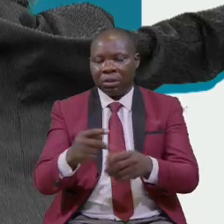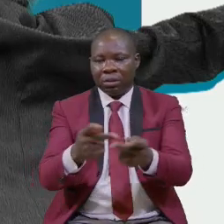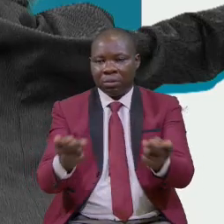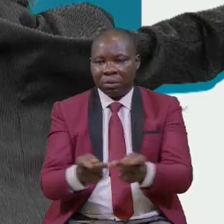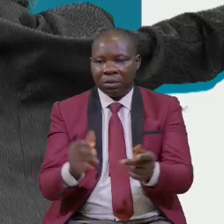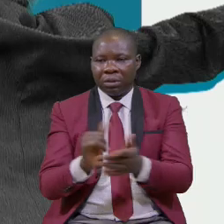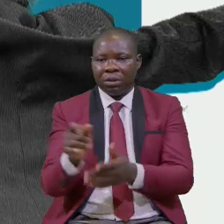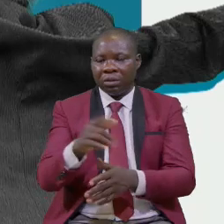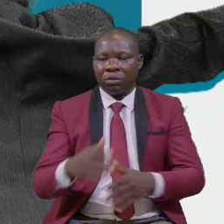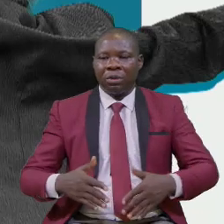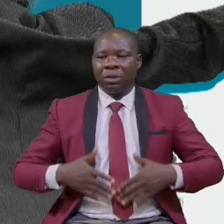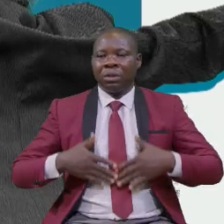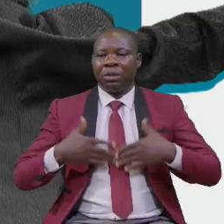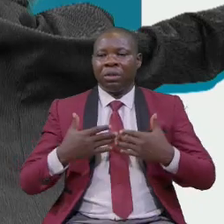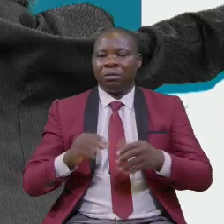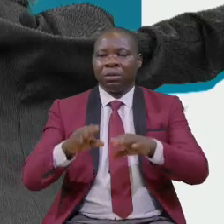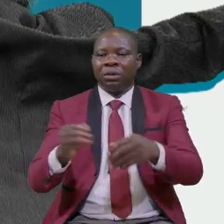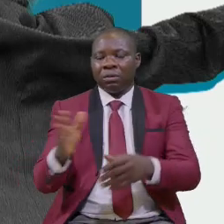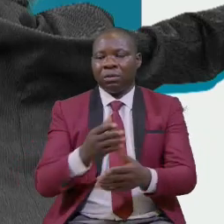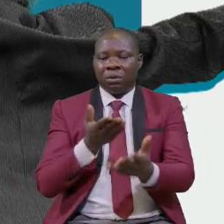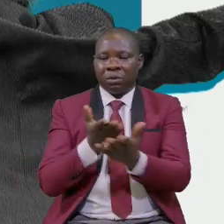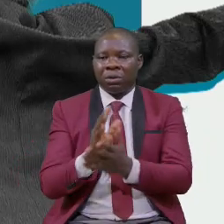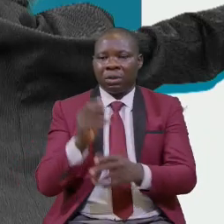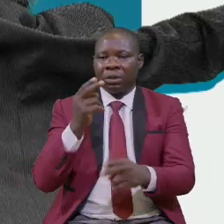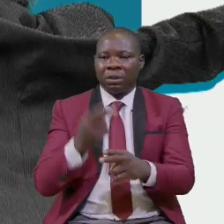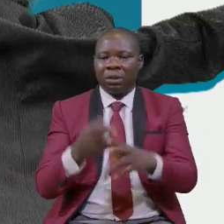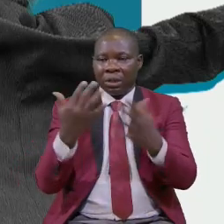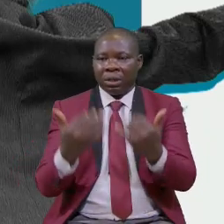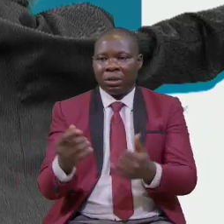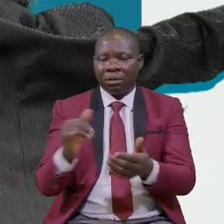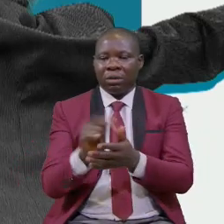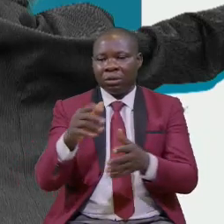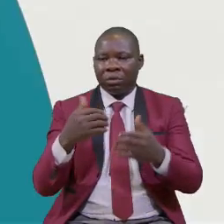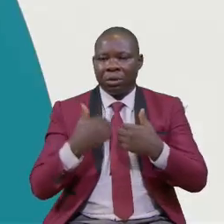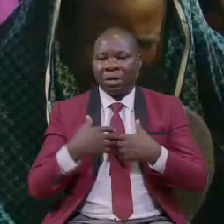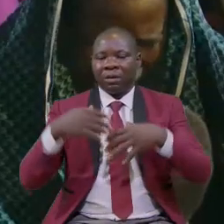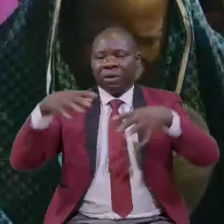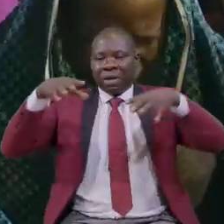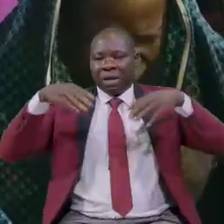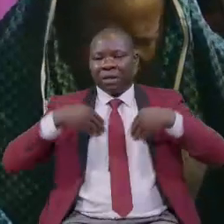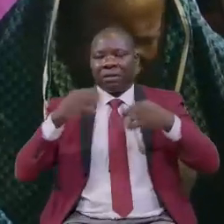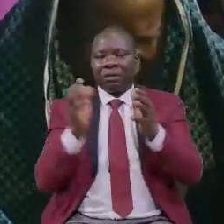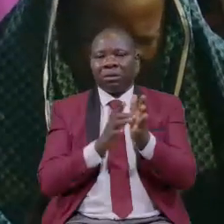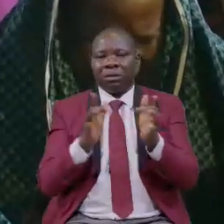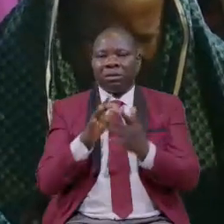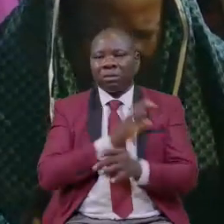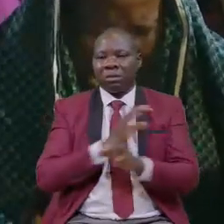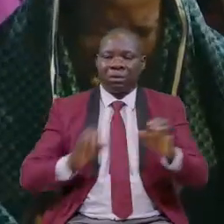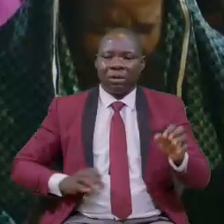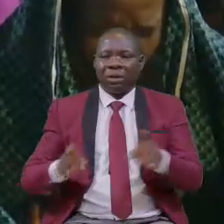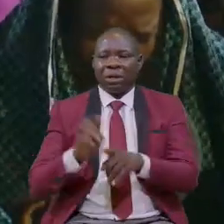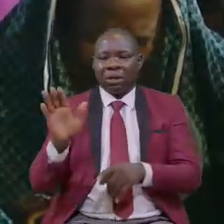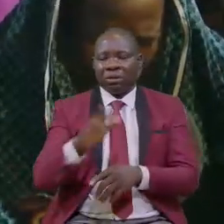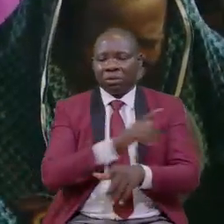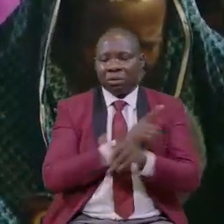Give your correct name. Now you have accepted Jesus Christ as your Lord and Savior.